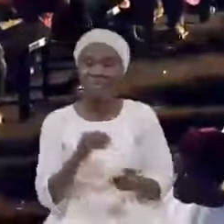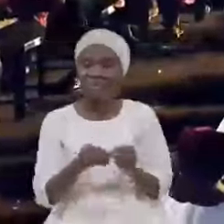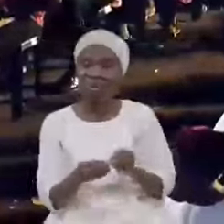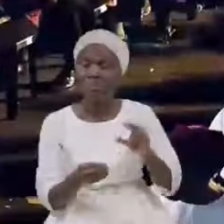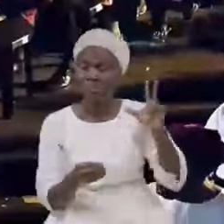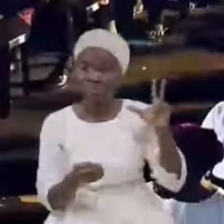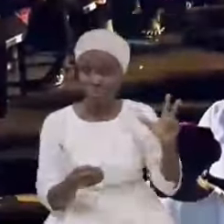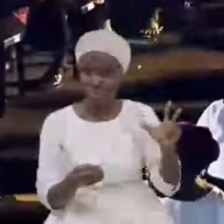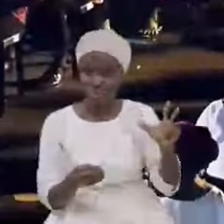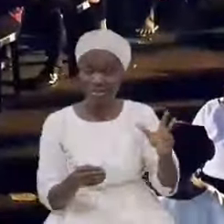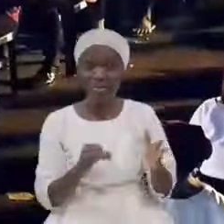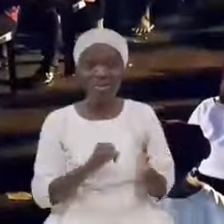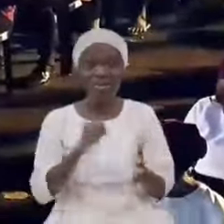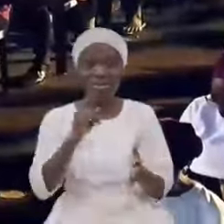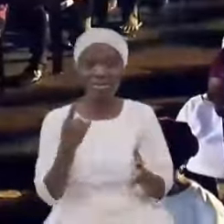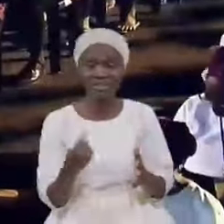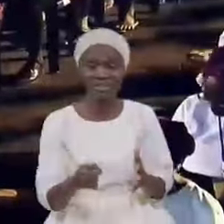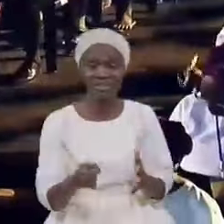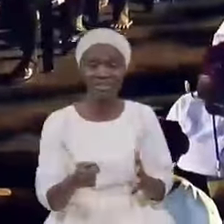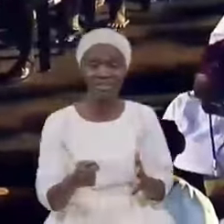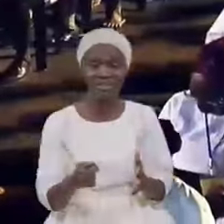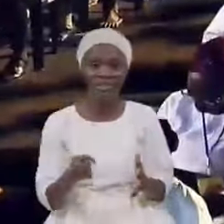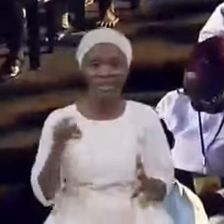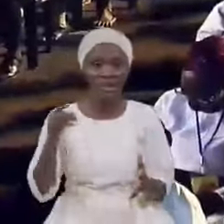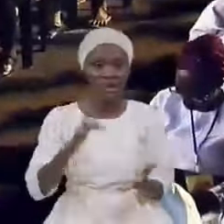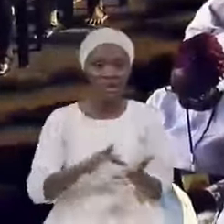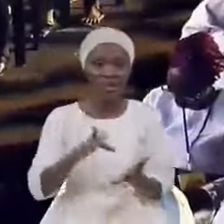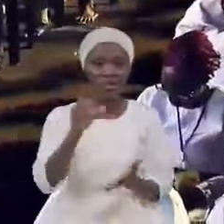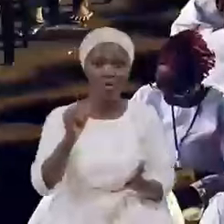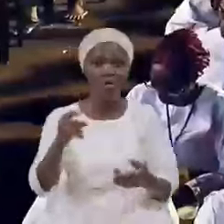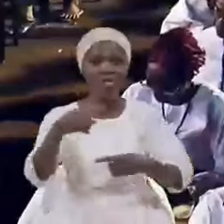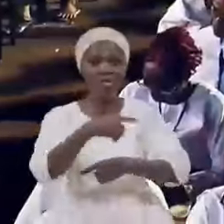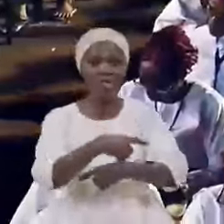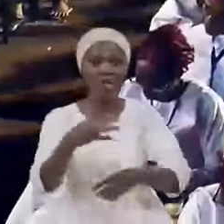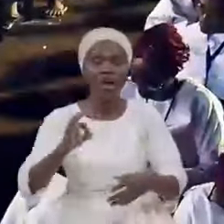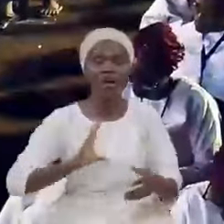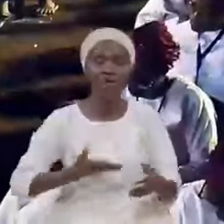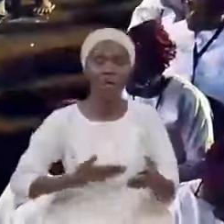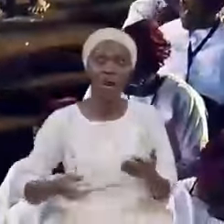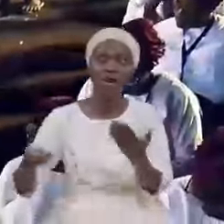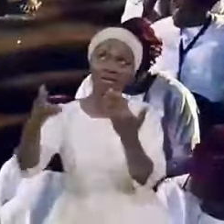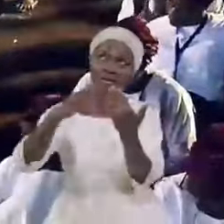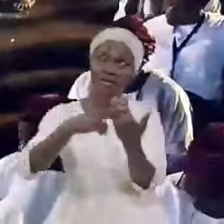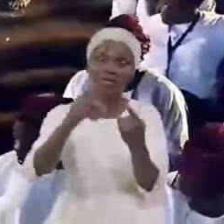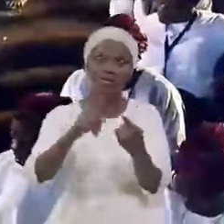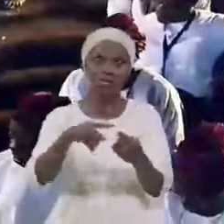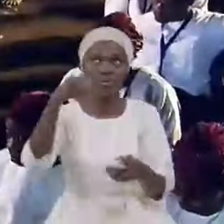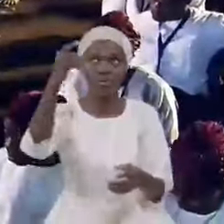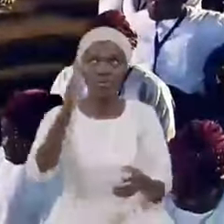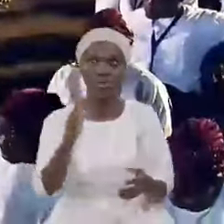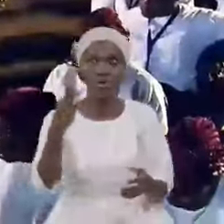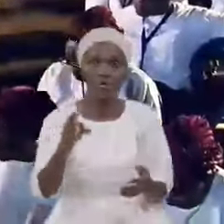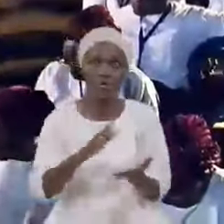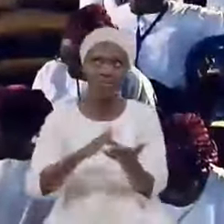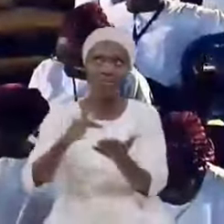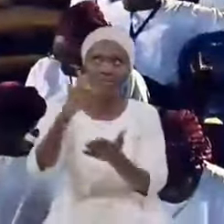day of our return to the God of glory. I will be there when the roll is called